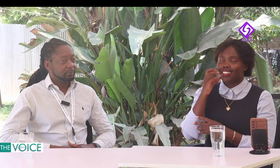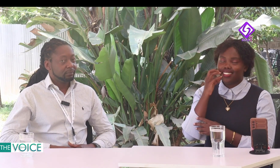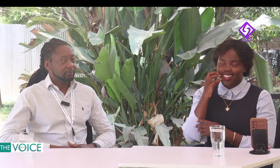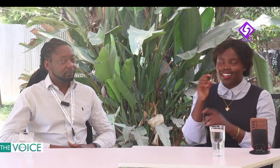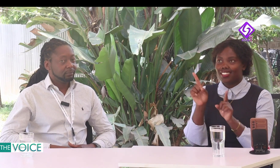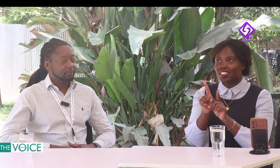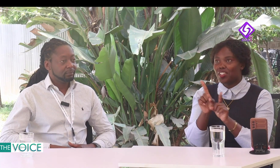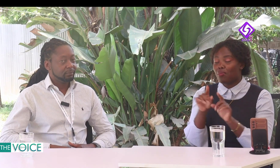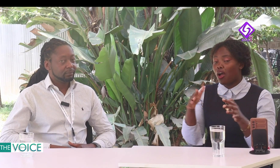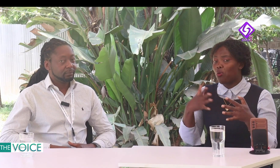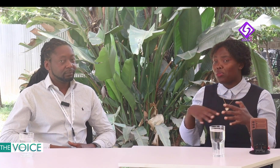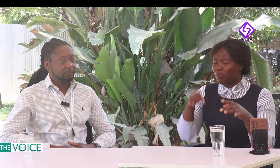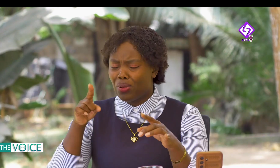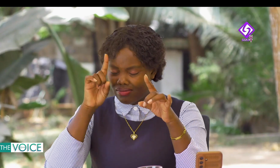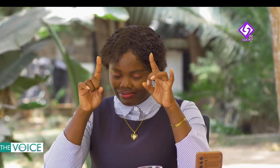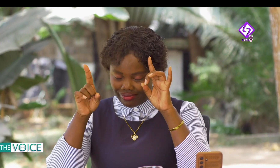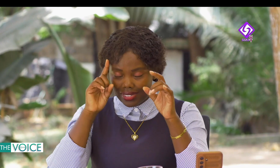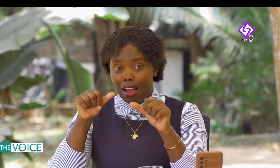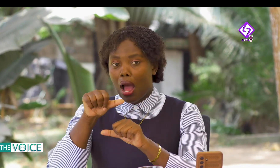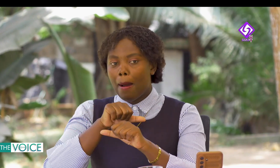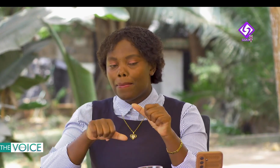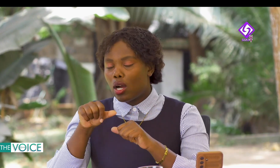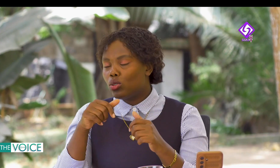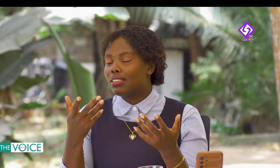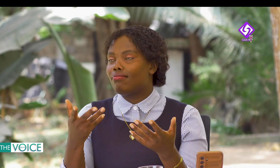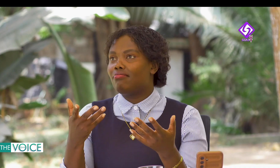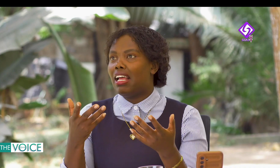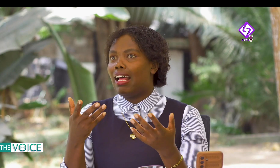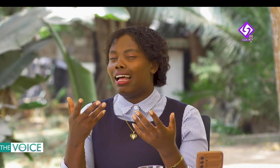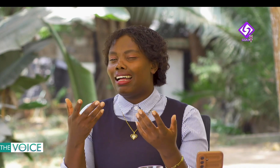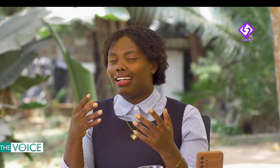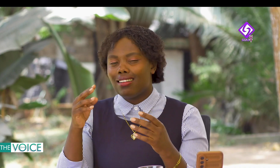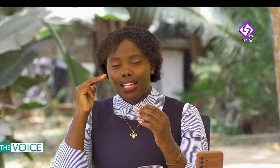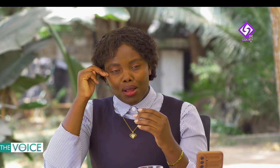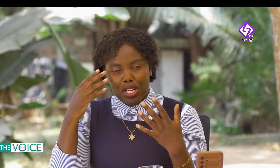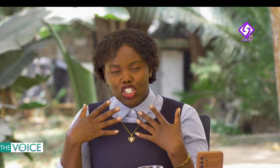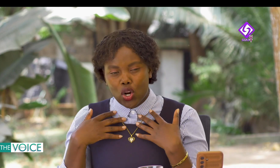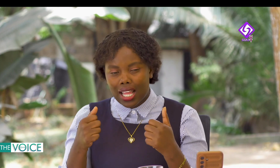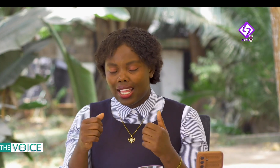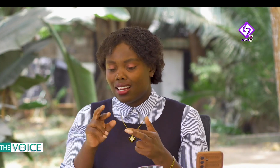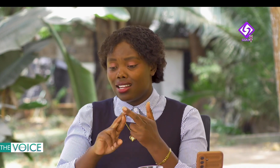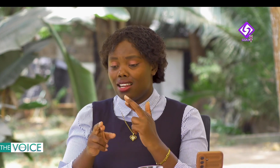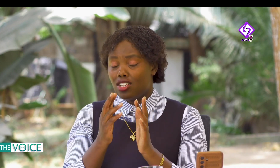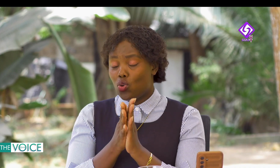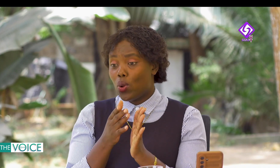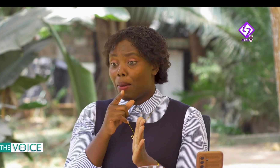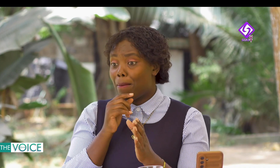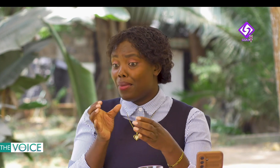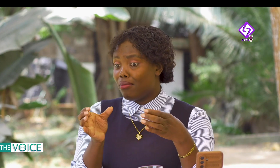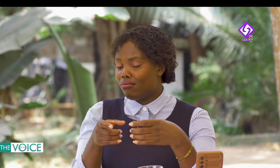I really agree. It's very sad how people spread the misconceptions about mental